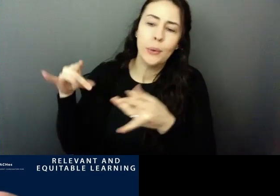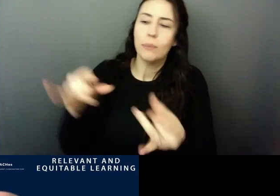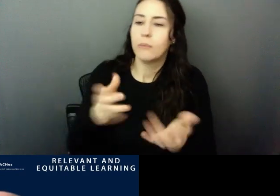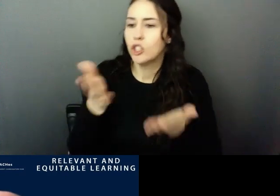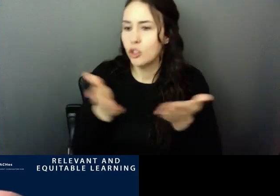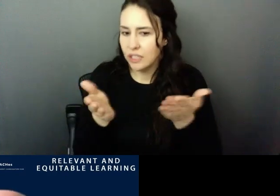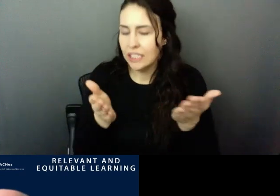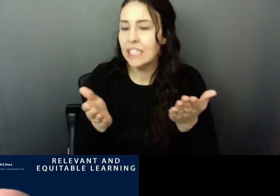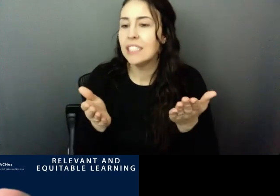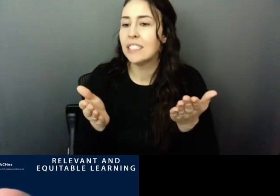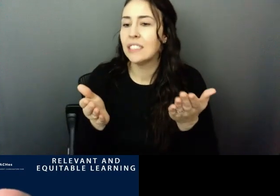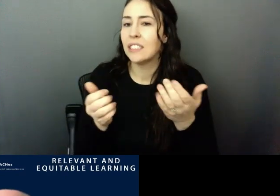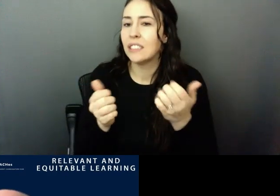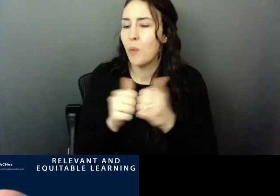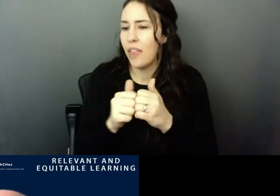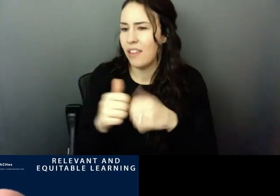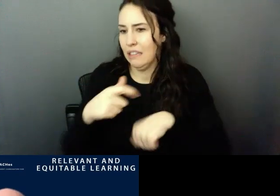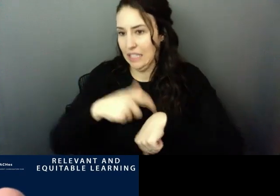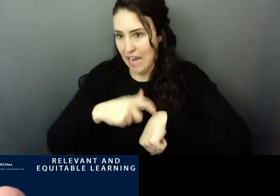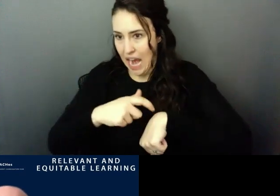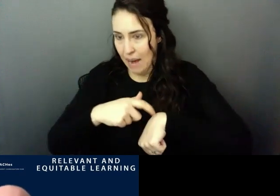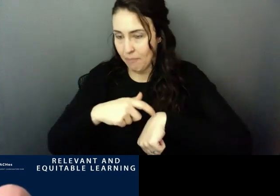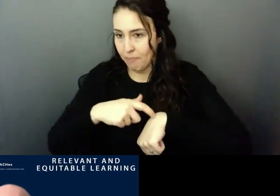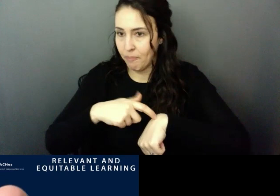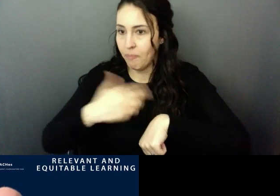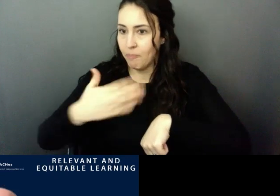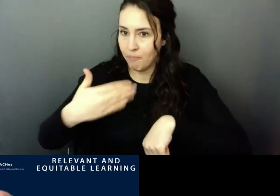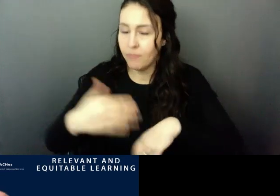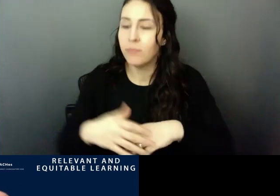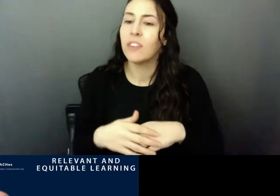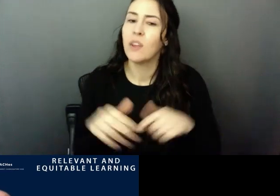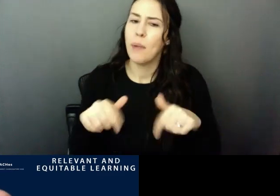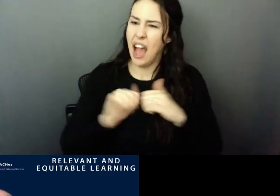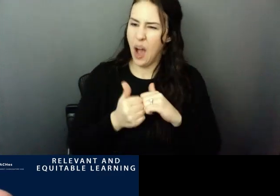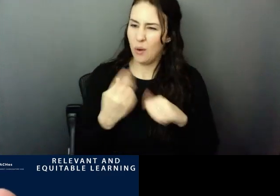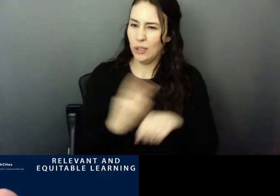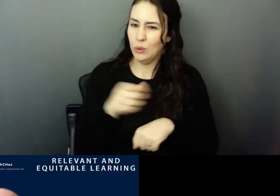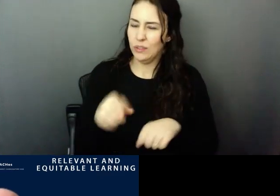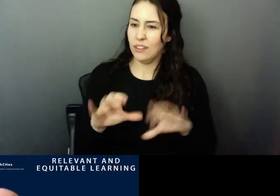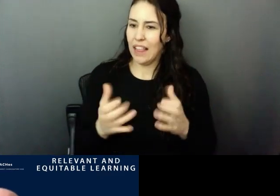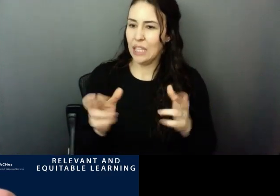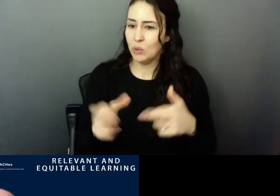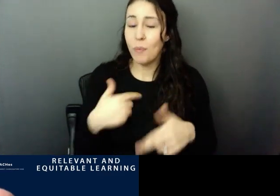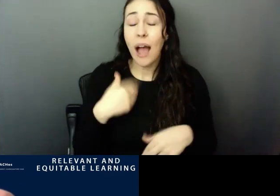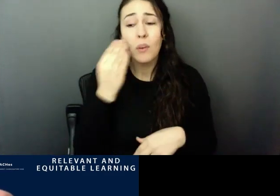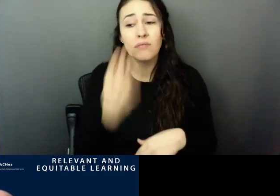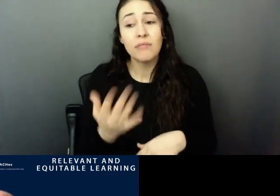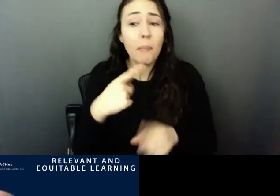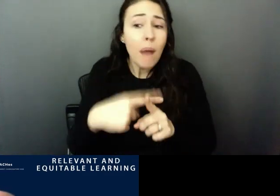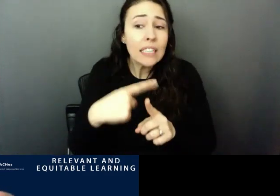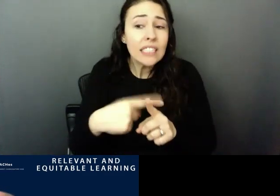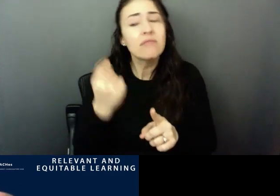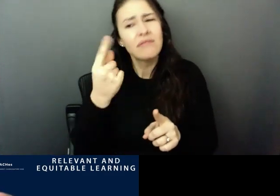so, but in the area of, well, how can we use this in our classroom? And so I'll say it is a positive thing. I know it sounds scary, but legit,